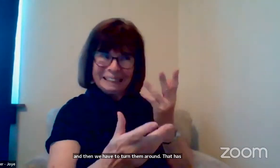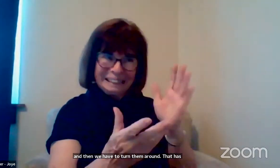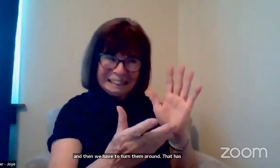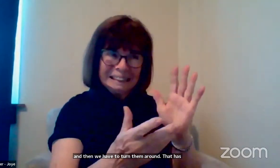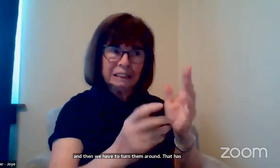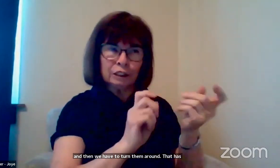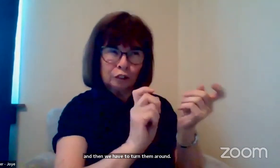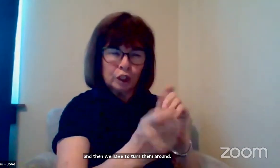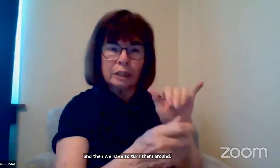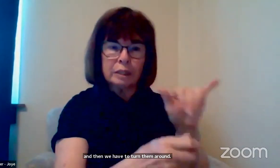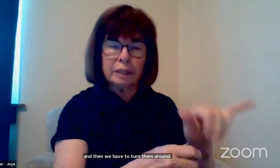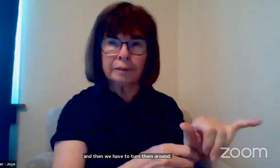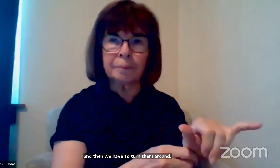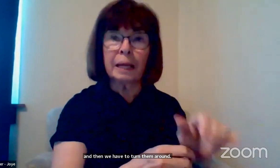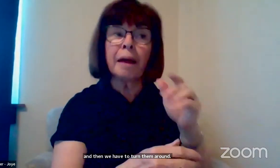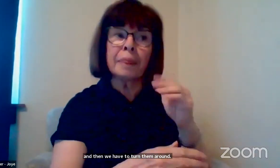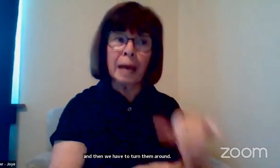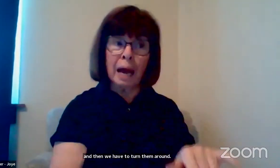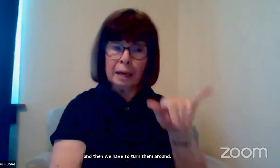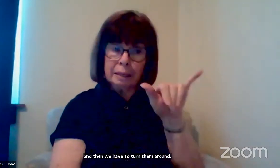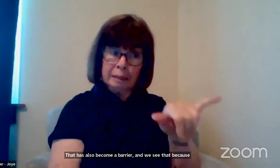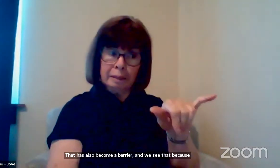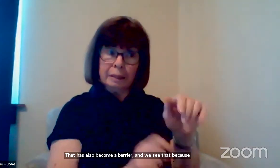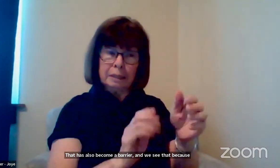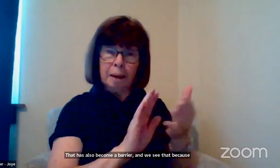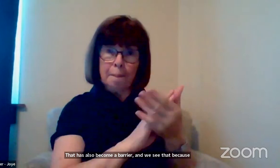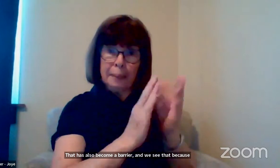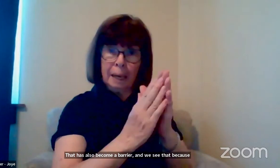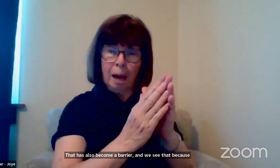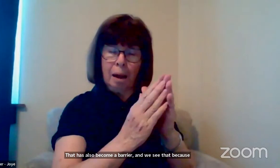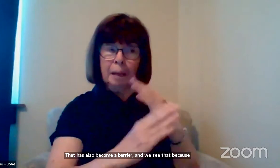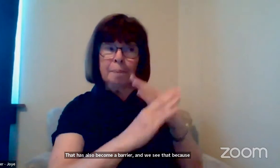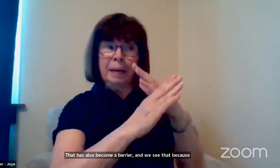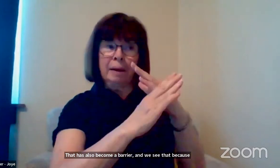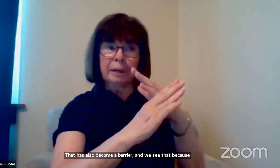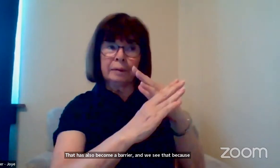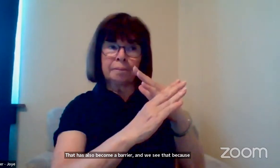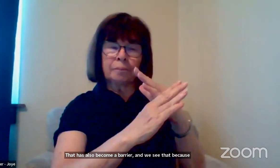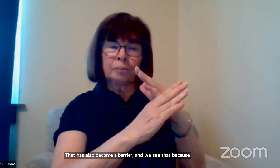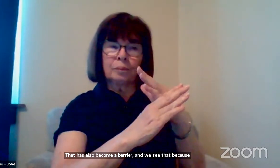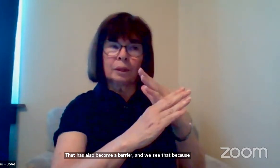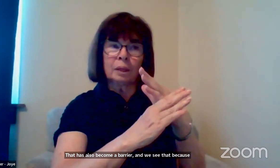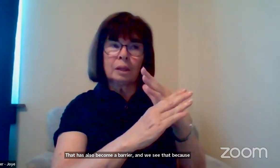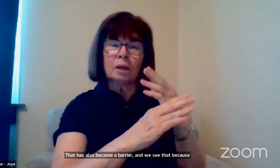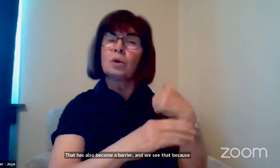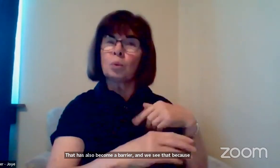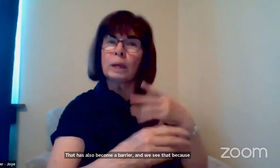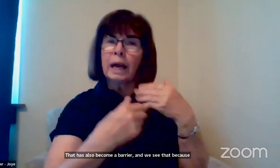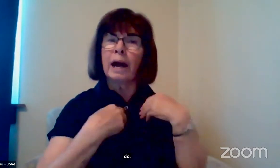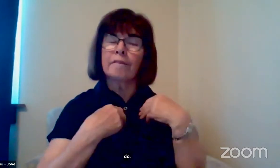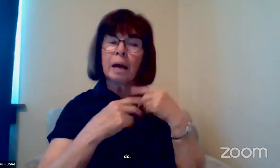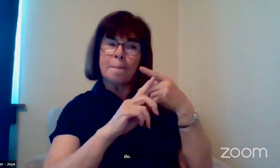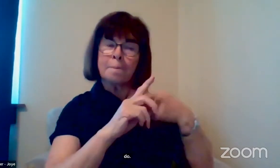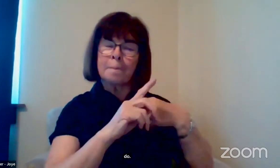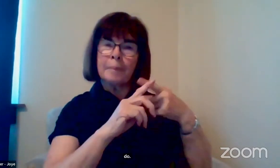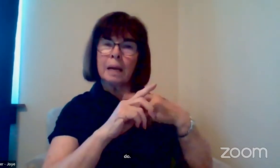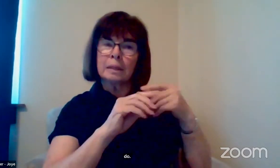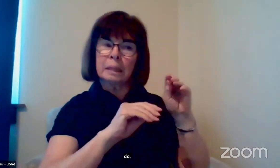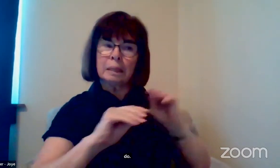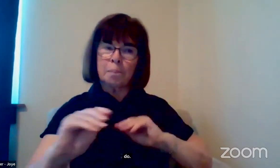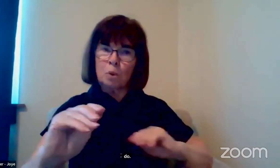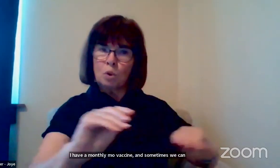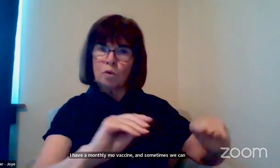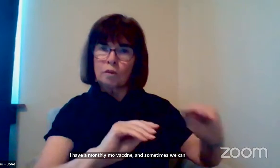a barrier, and we see that because we do have a monthly mobile vaccine, and sometimes we cannot fully